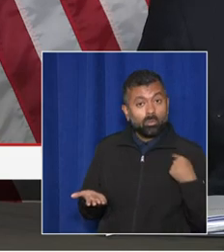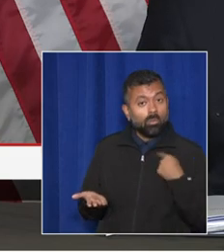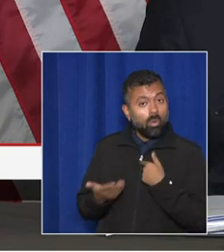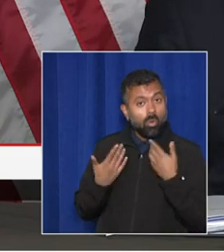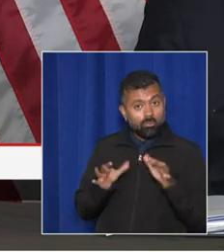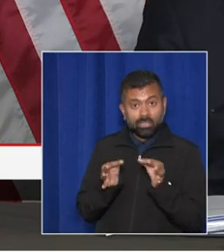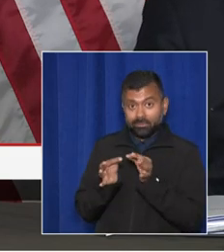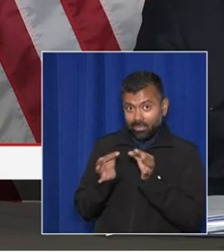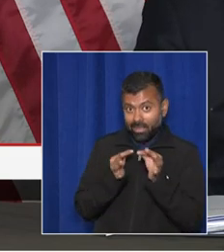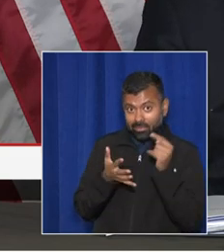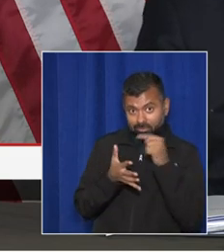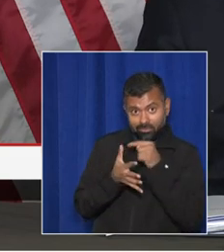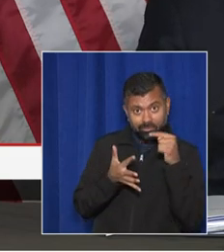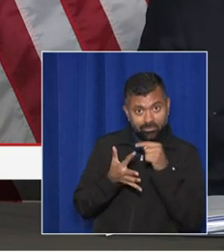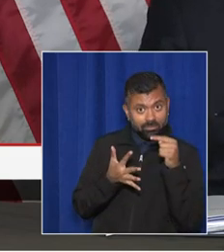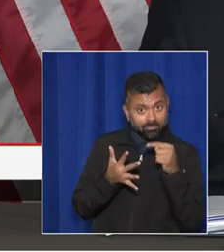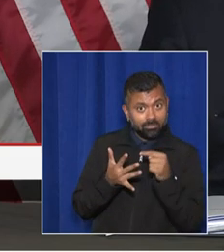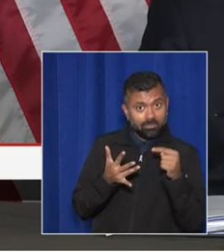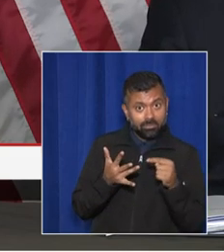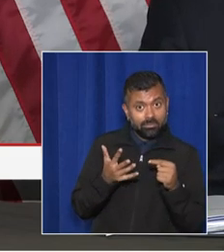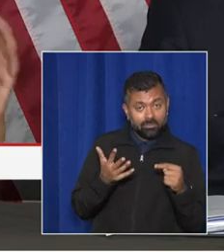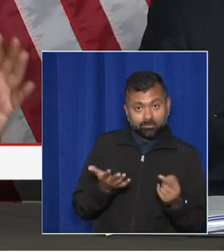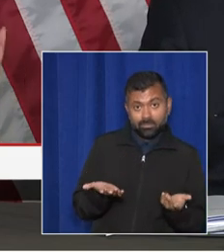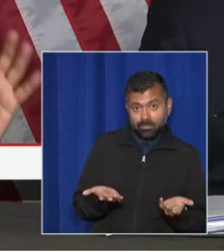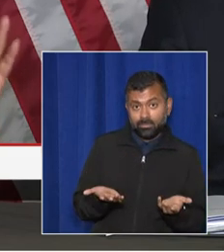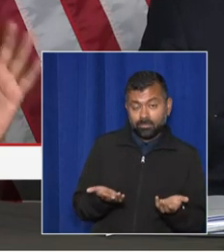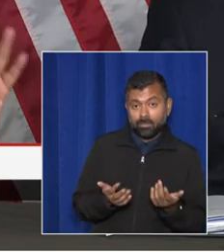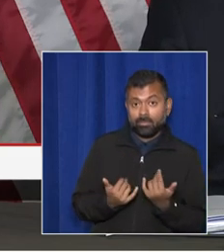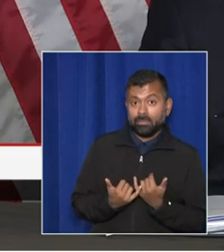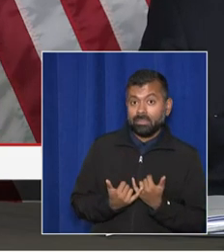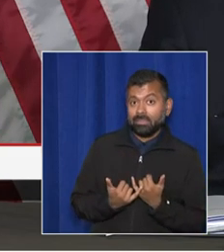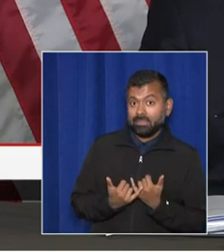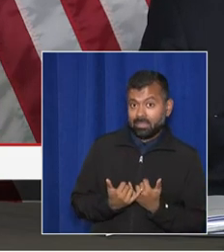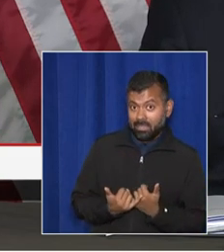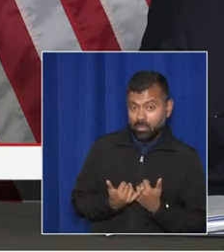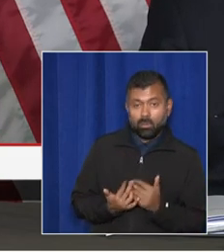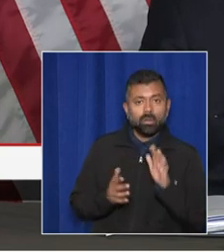focus on the things that are going to truly make, this is our joint goal,